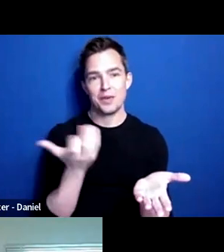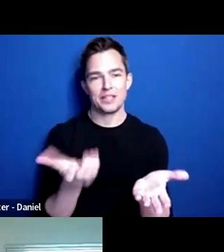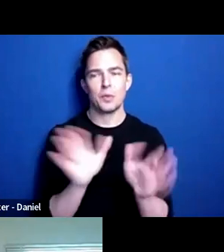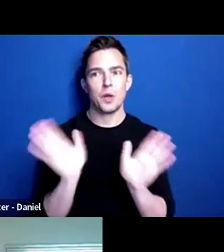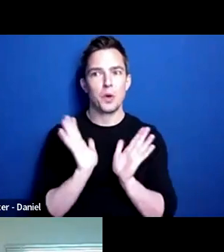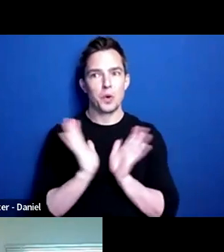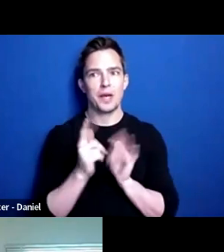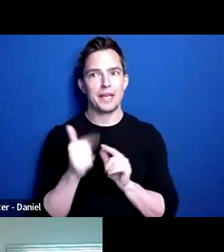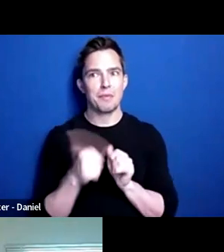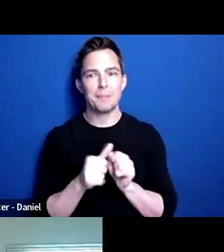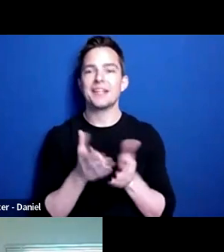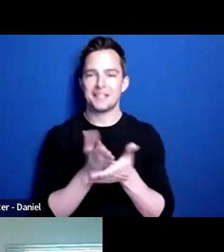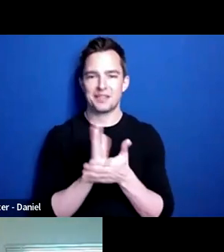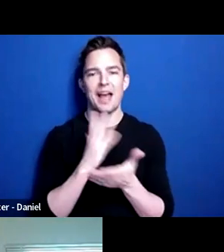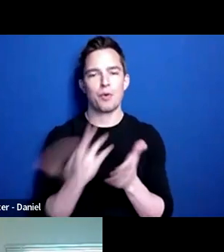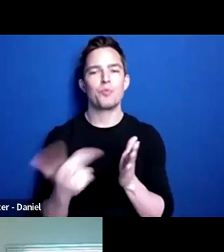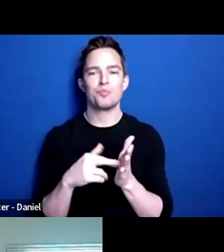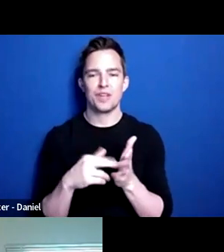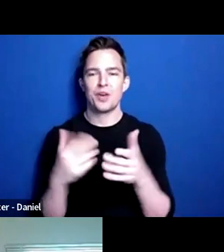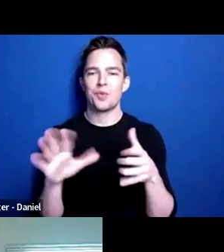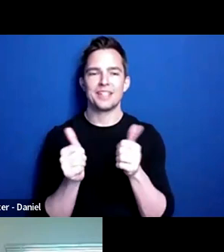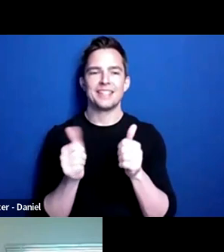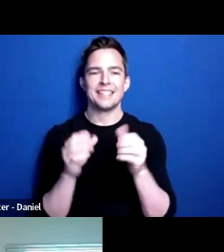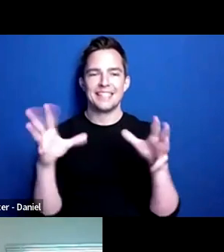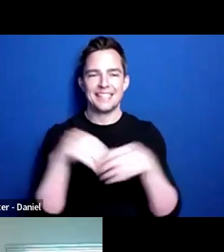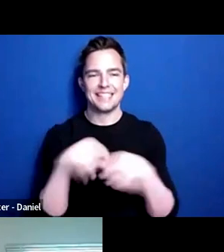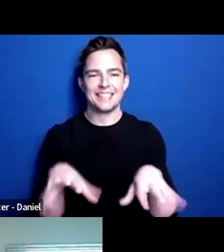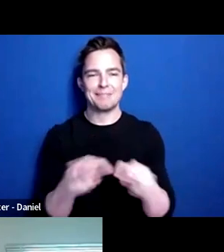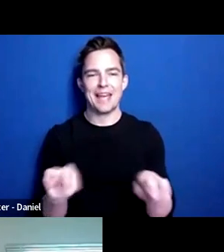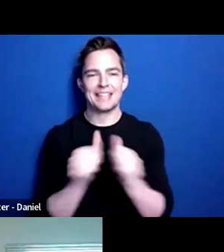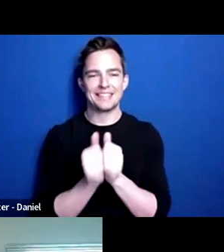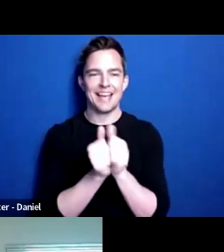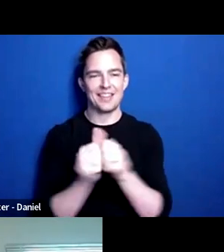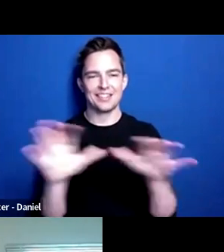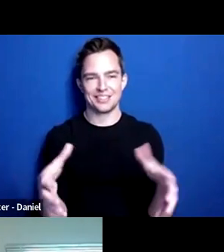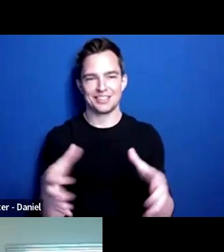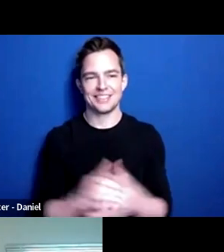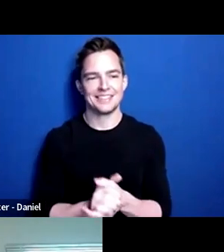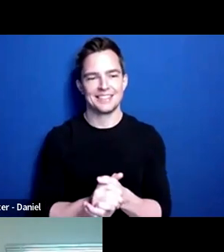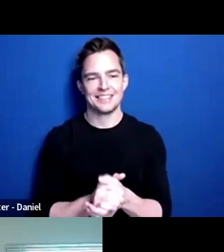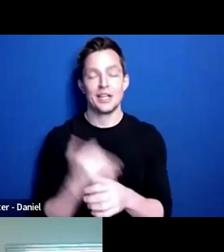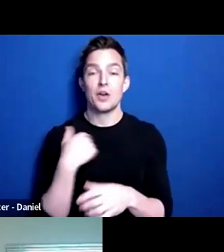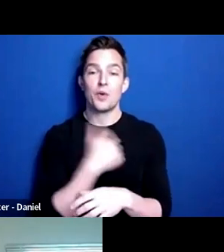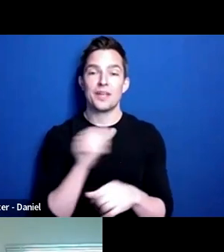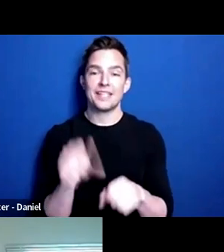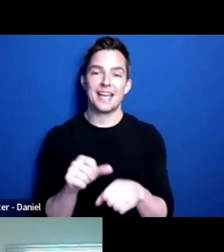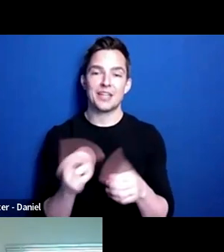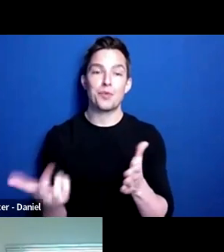I don't remember. It's okay, because we in this together, right? We in this together, and we can repeat